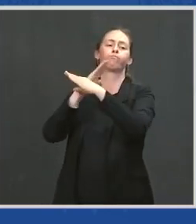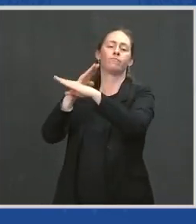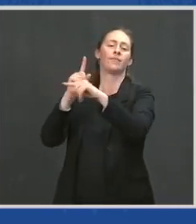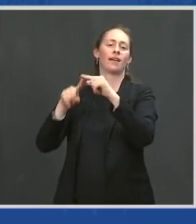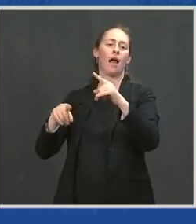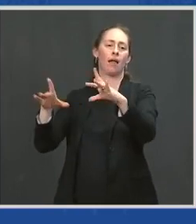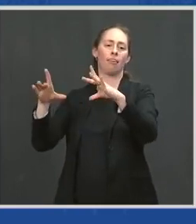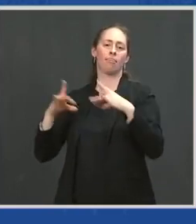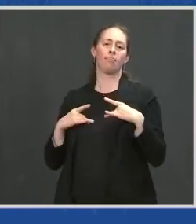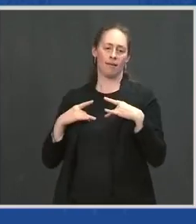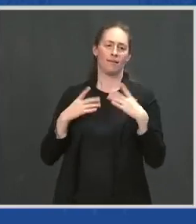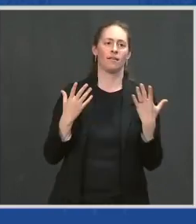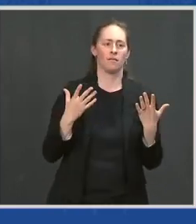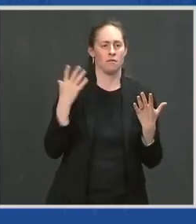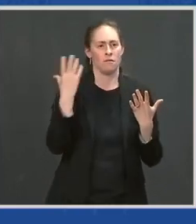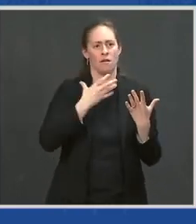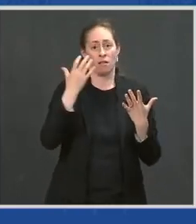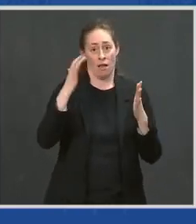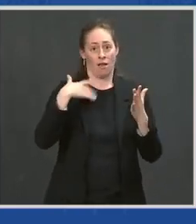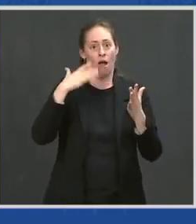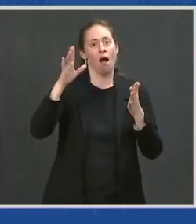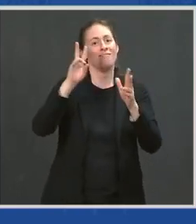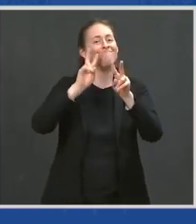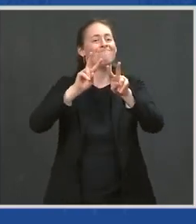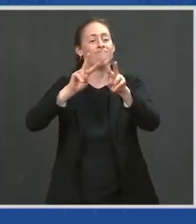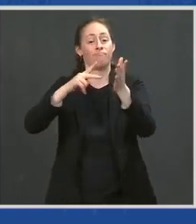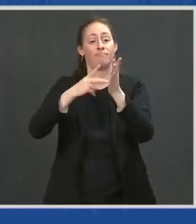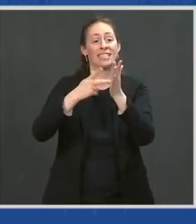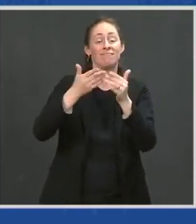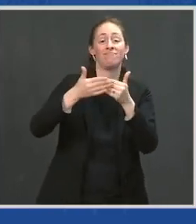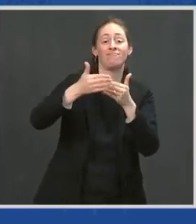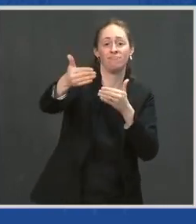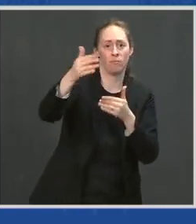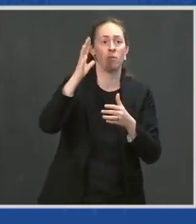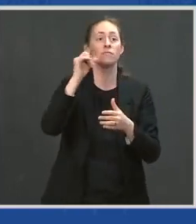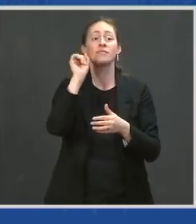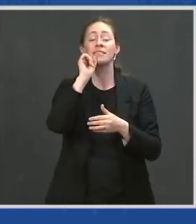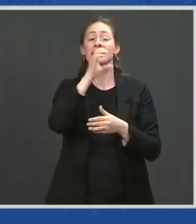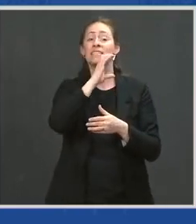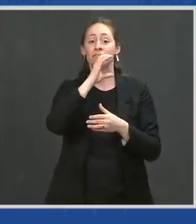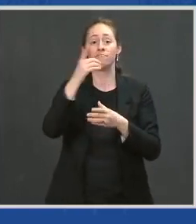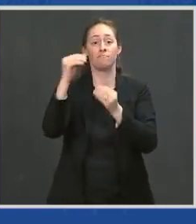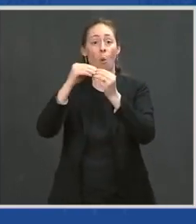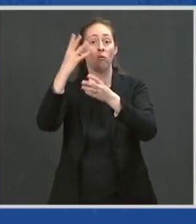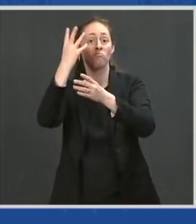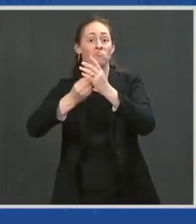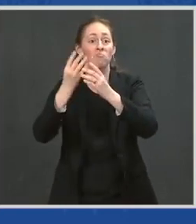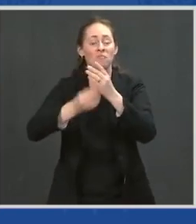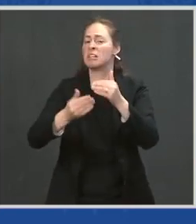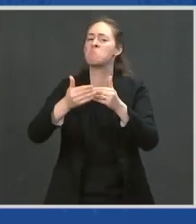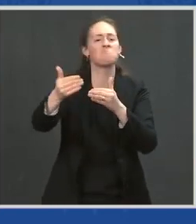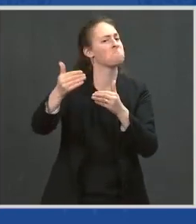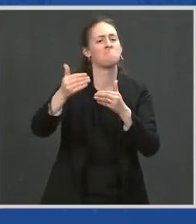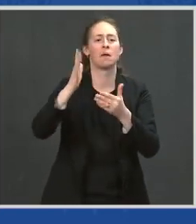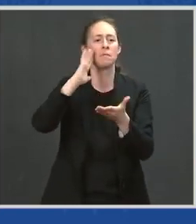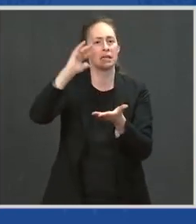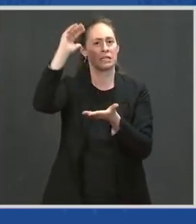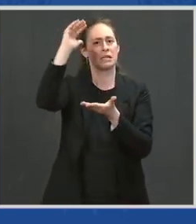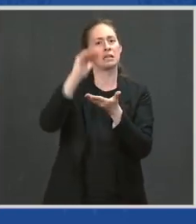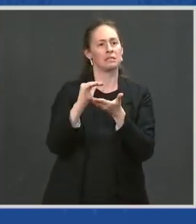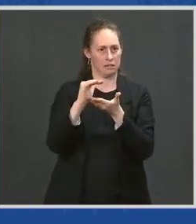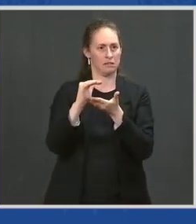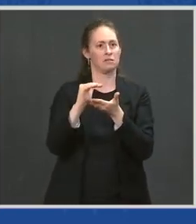dramatic decline in deaths among people over the age of 65, an 80% reduction in deaths of people over the age of